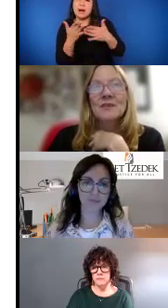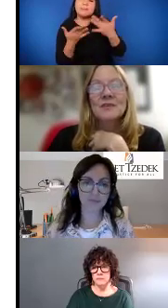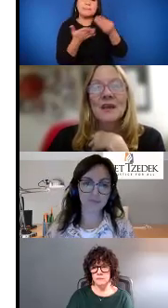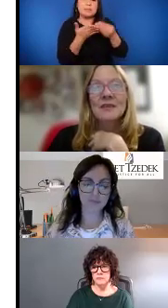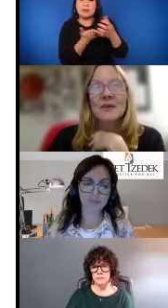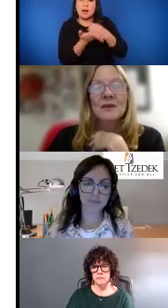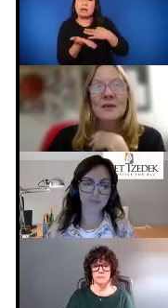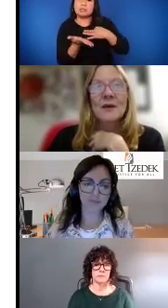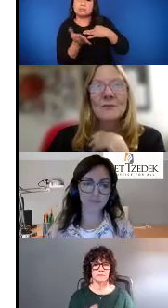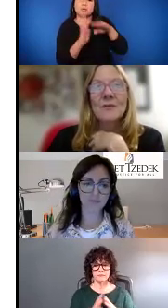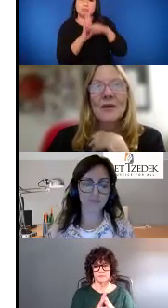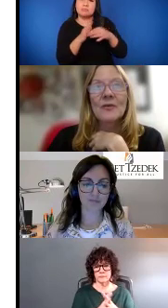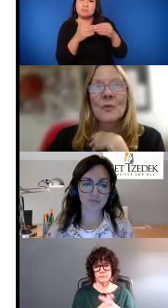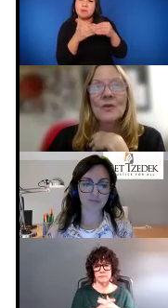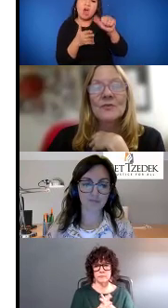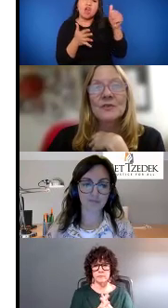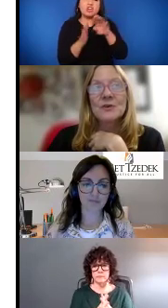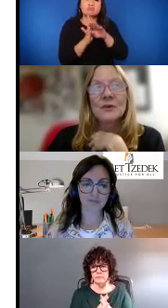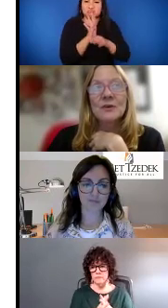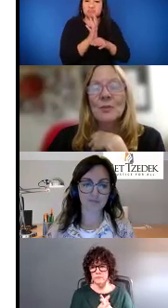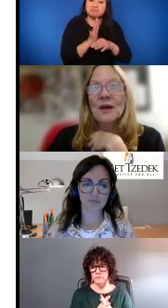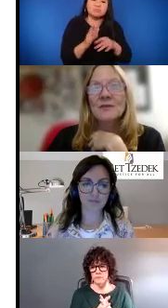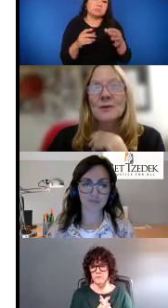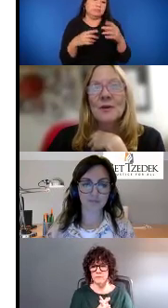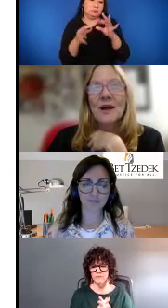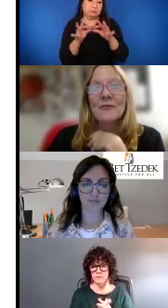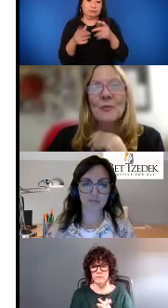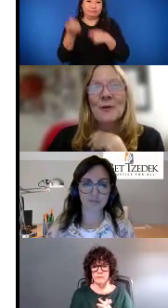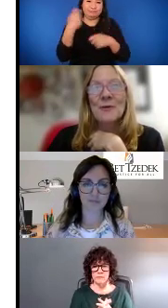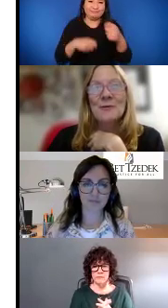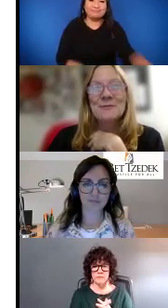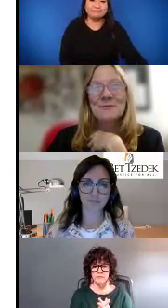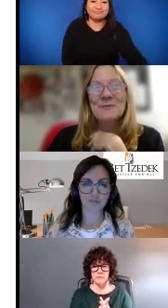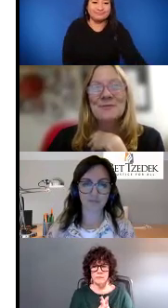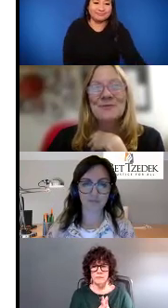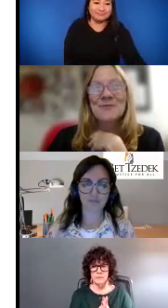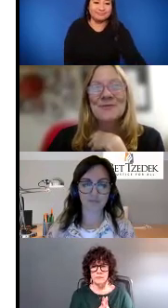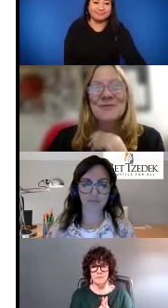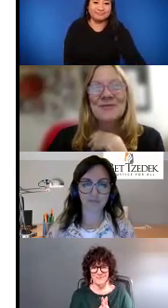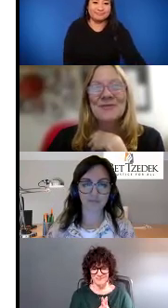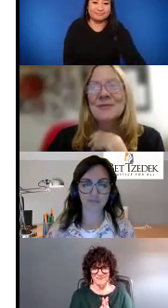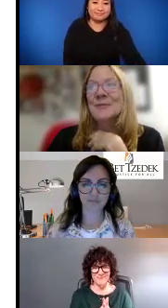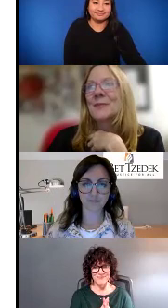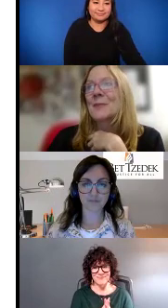But to the extent that either one of us, you could apply to either or both.